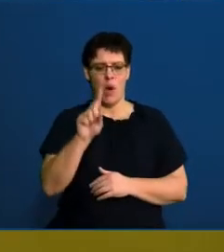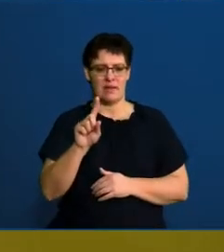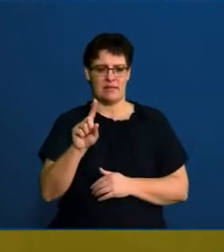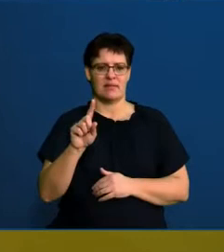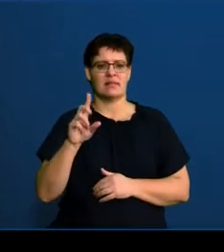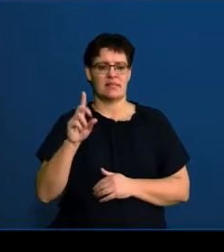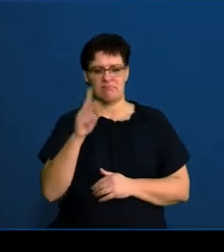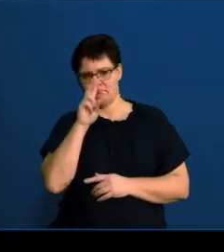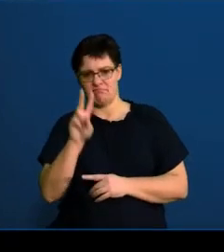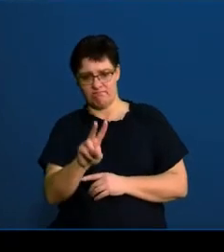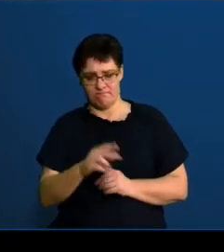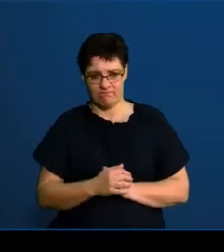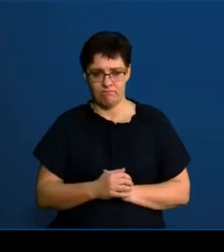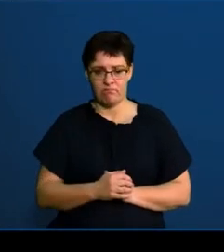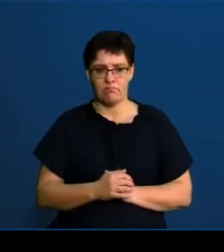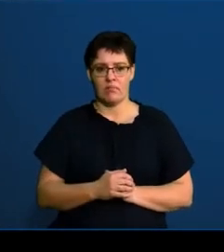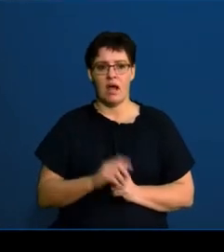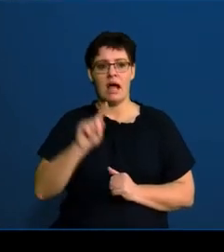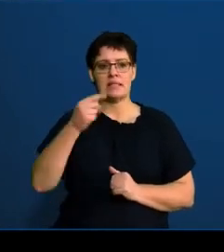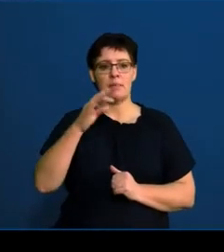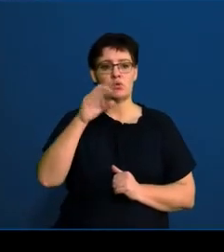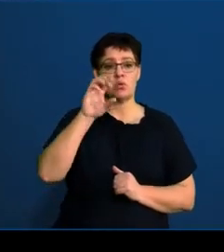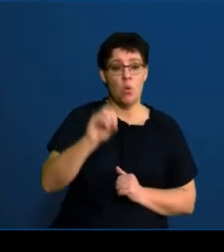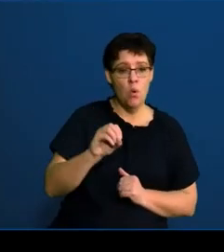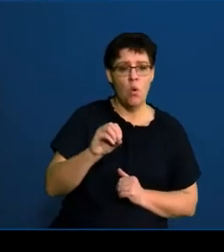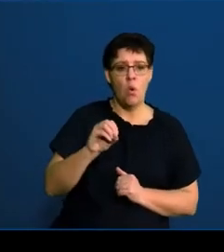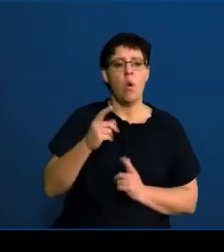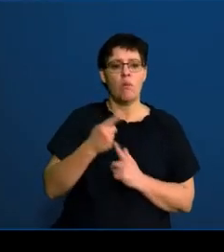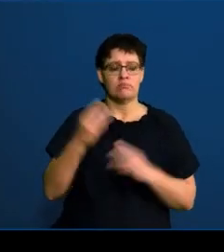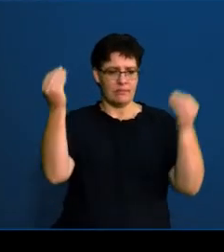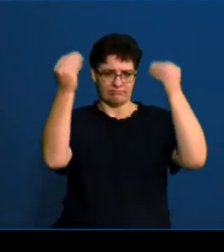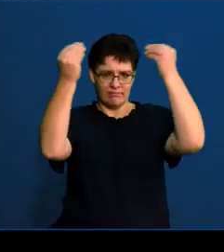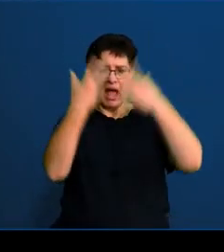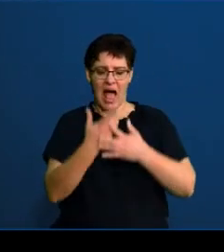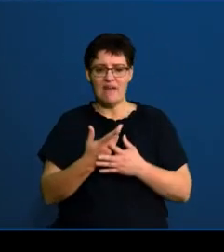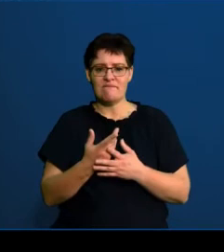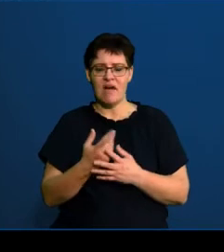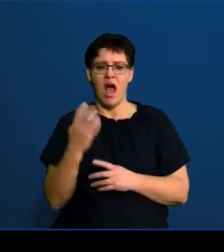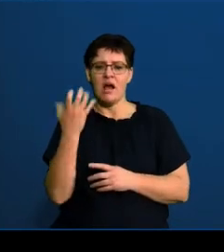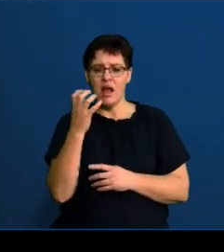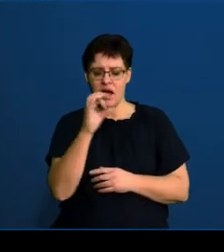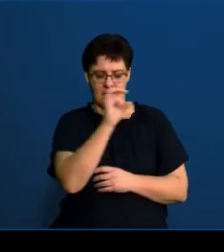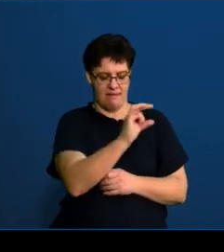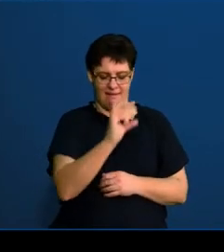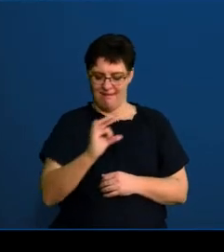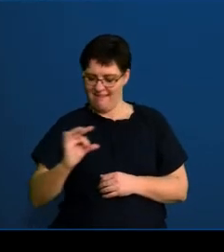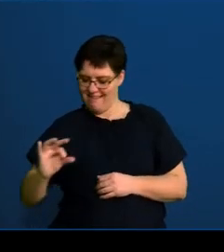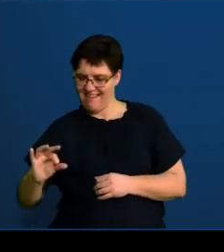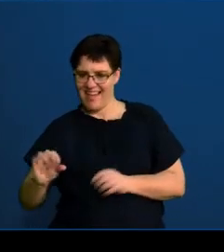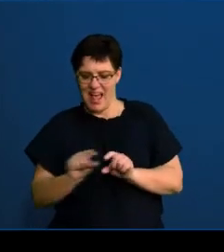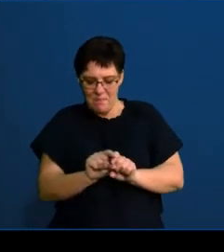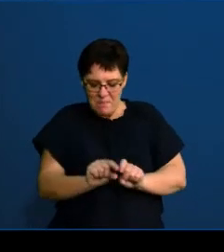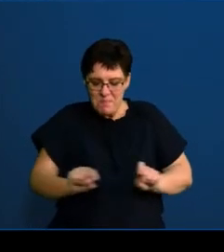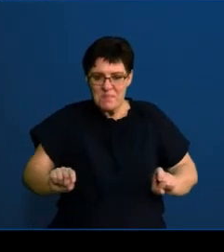Right. Tabiso decorates the window pane by gluing glass beads along the edge of each window pane.